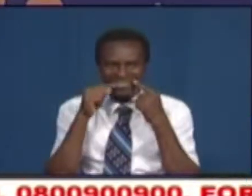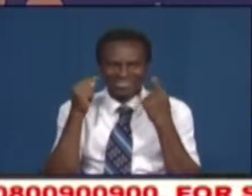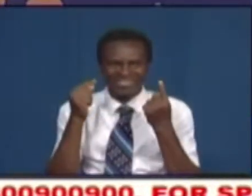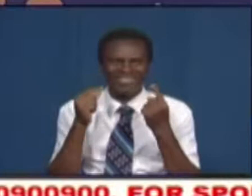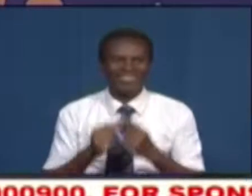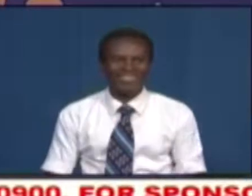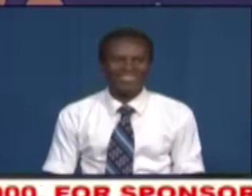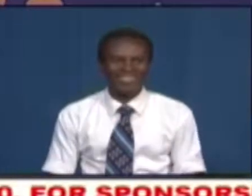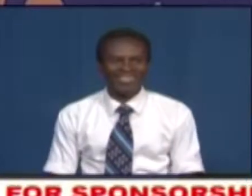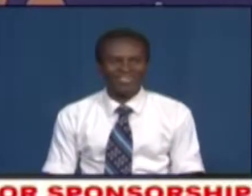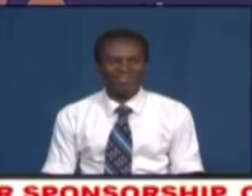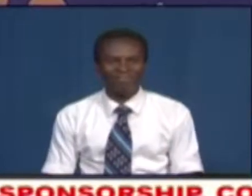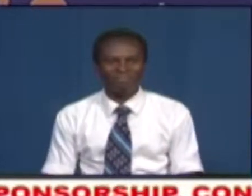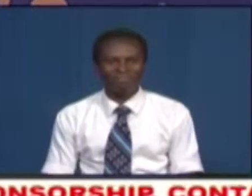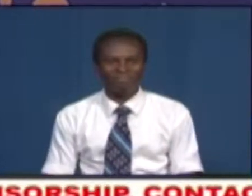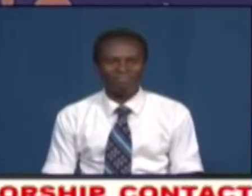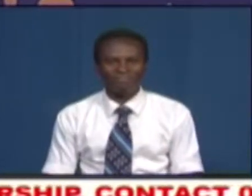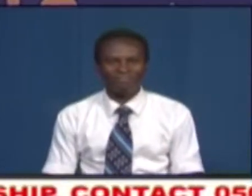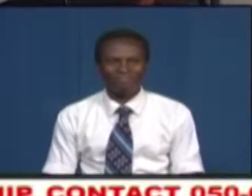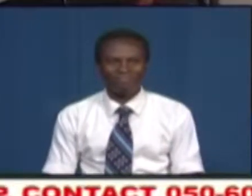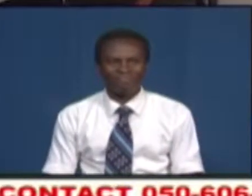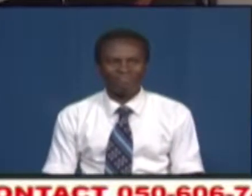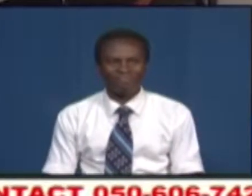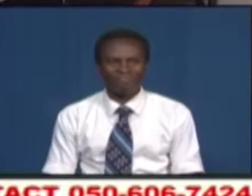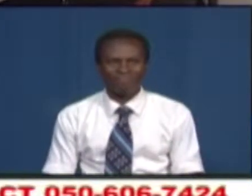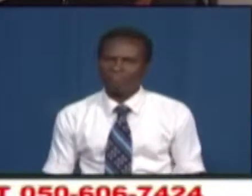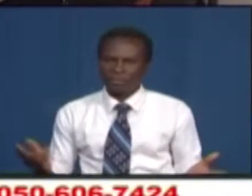Exactly. The next one, let's not think that healthy foods